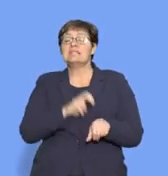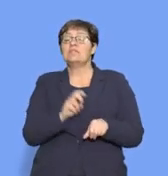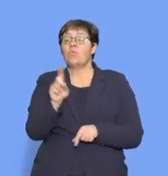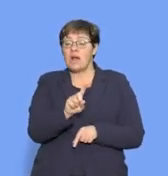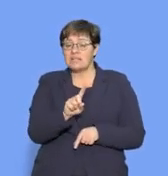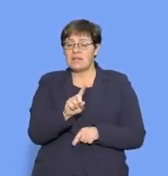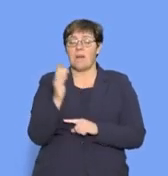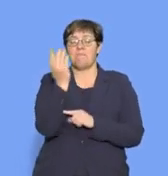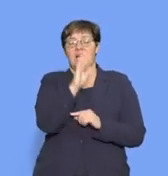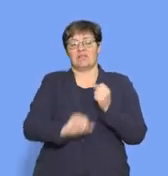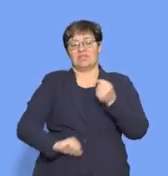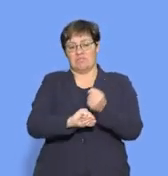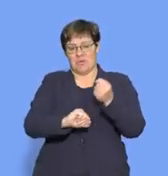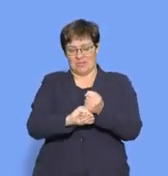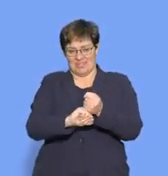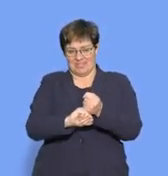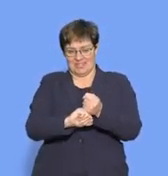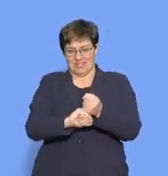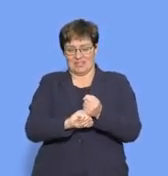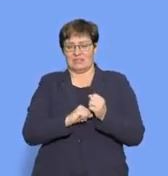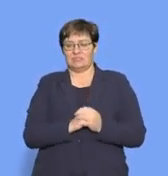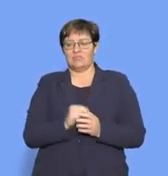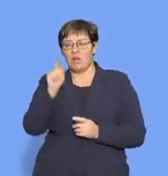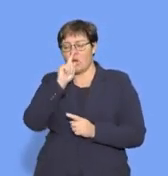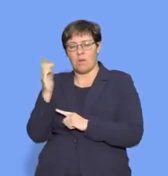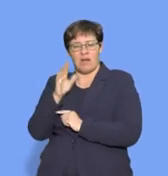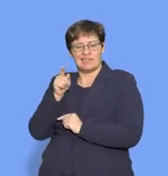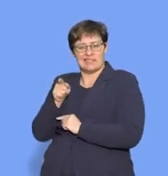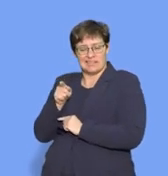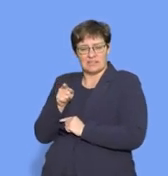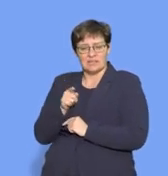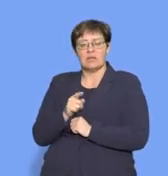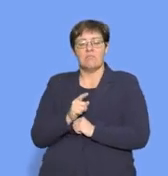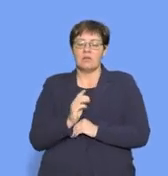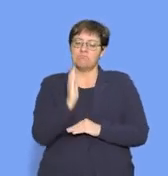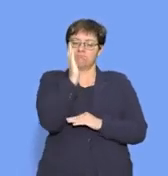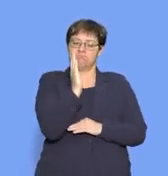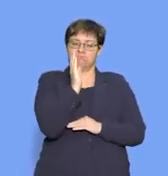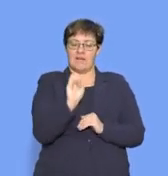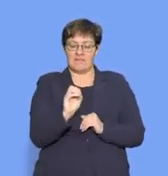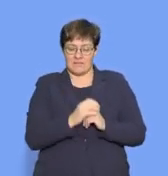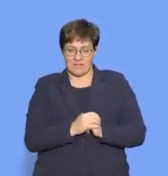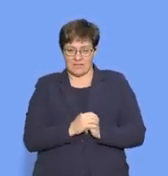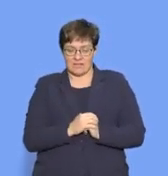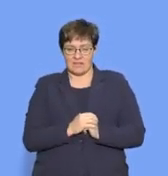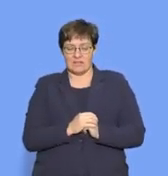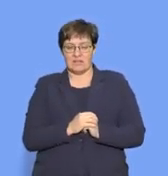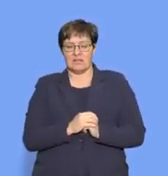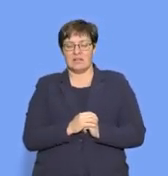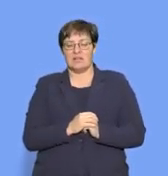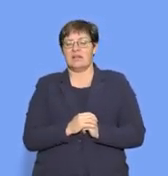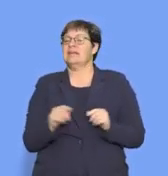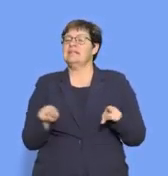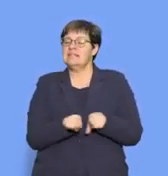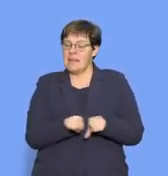to support the plant. If we look at this plant is standing upright, and it also